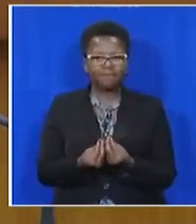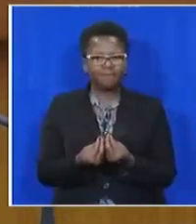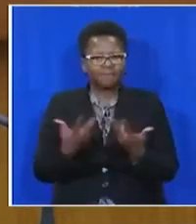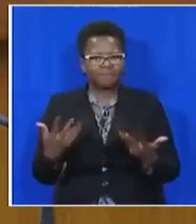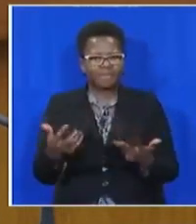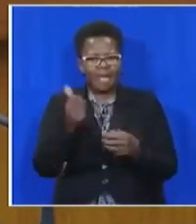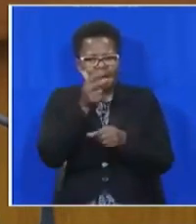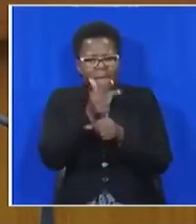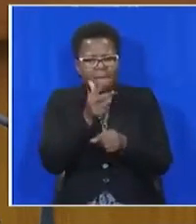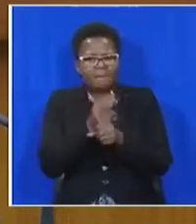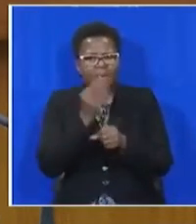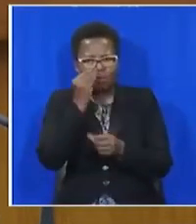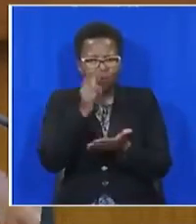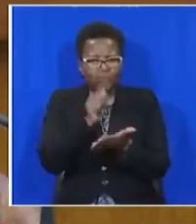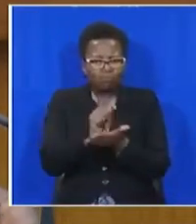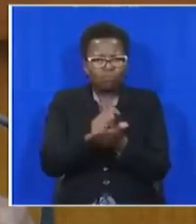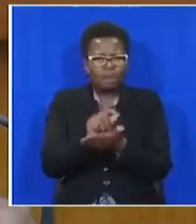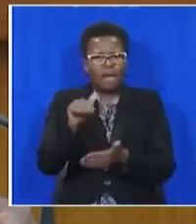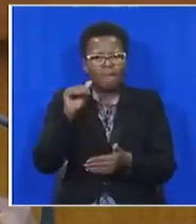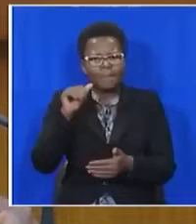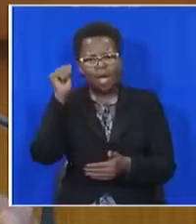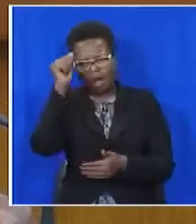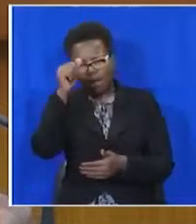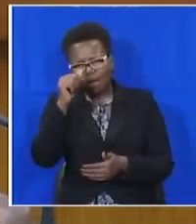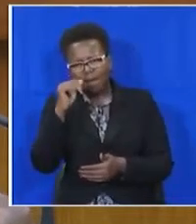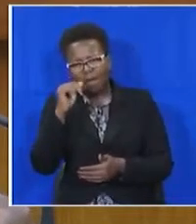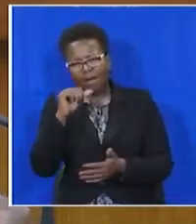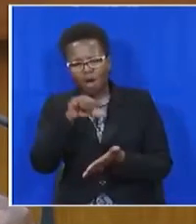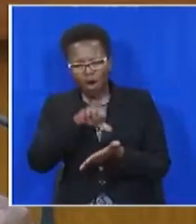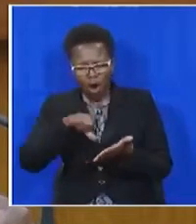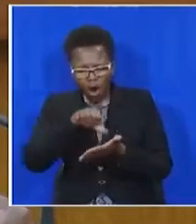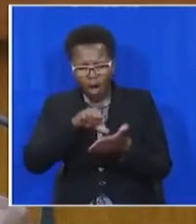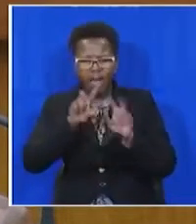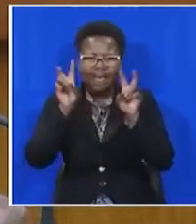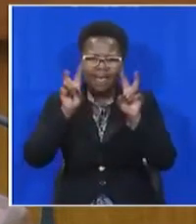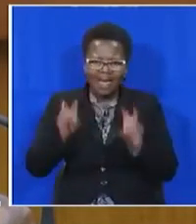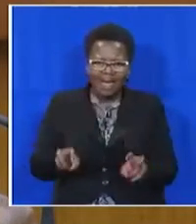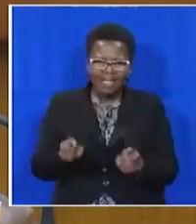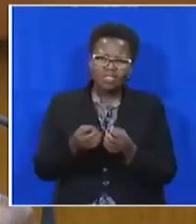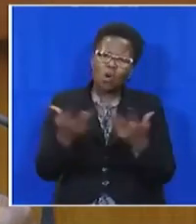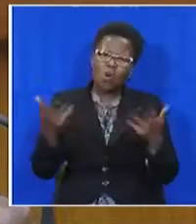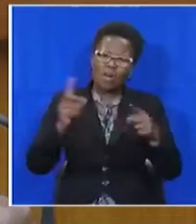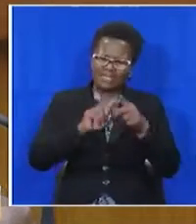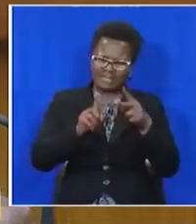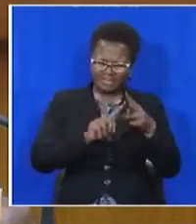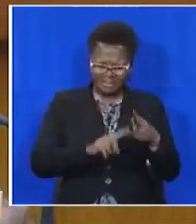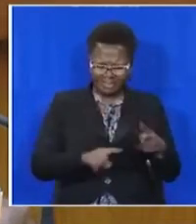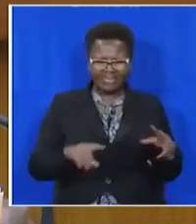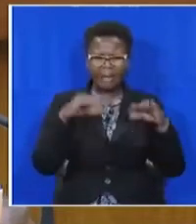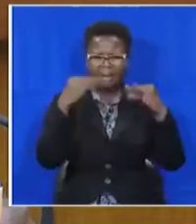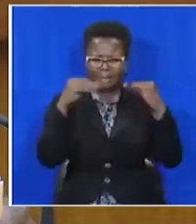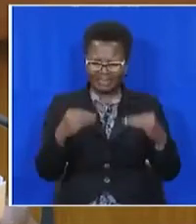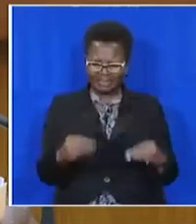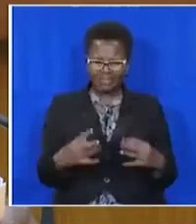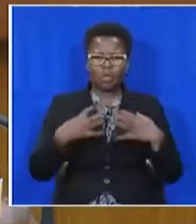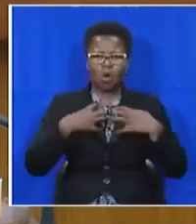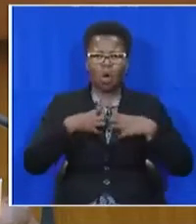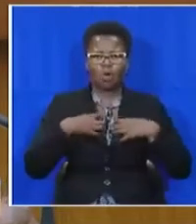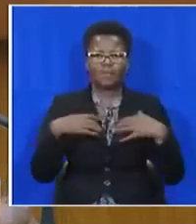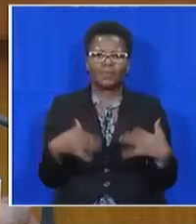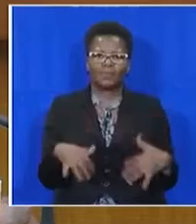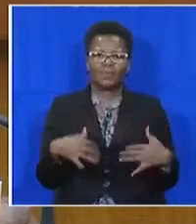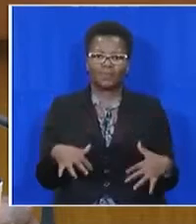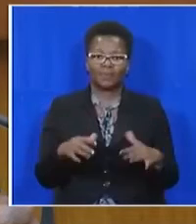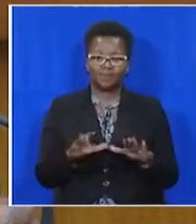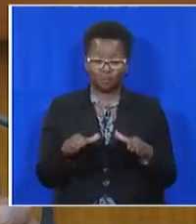the banks, the mines, oil, energy, and indeed all the commanding heights of our economy. As